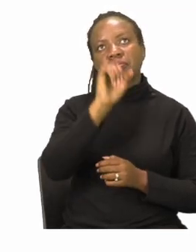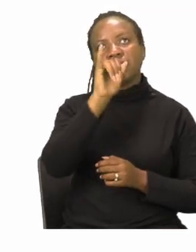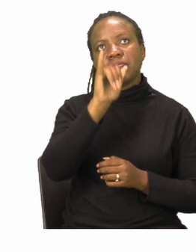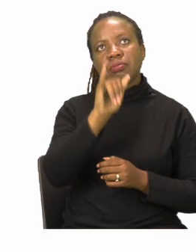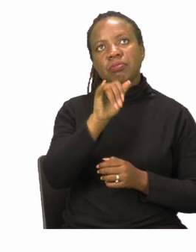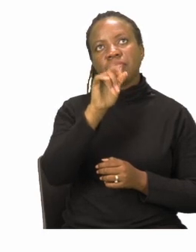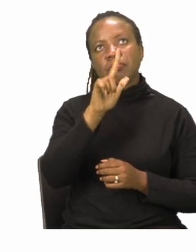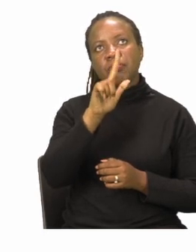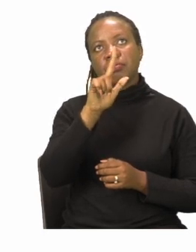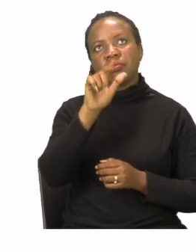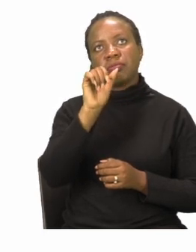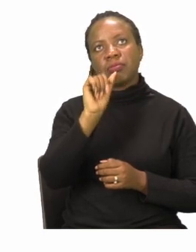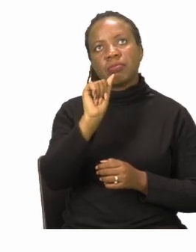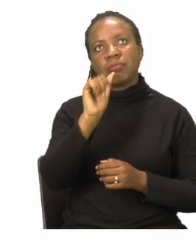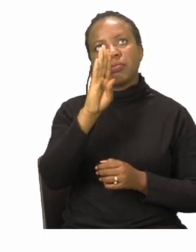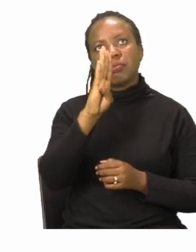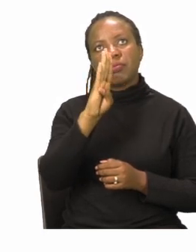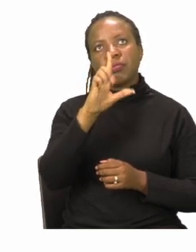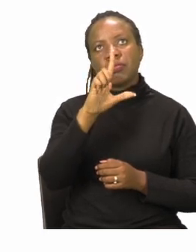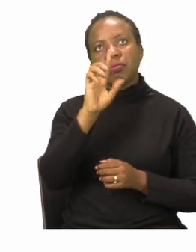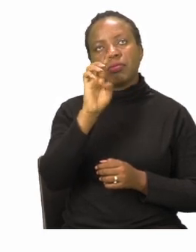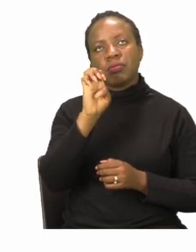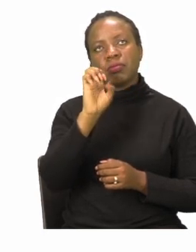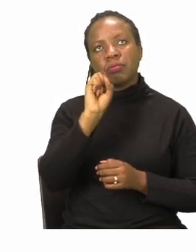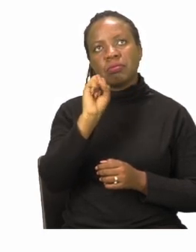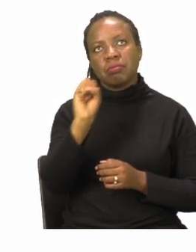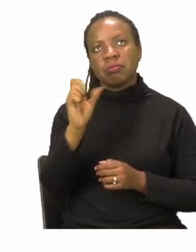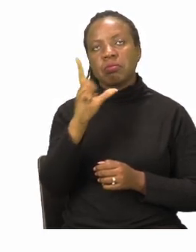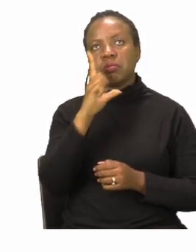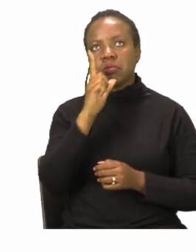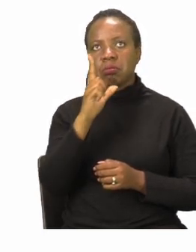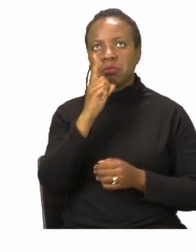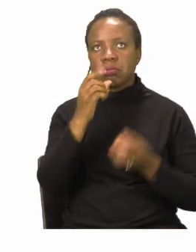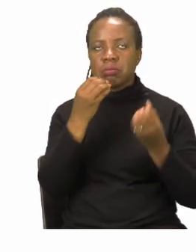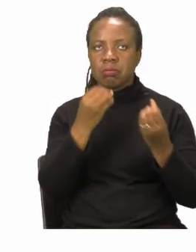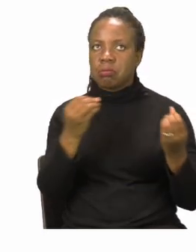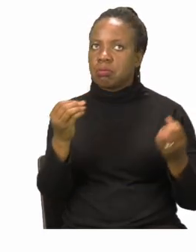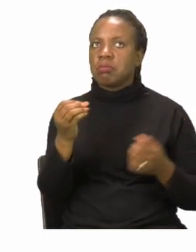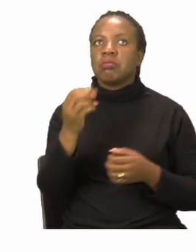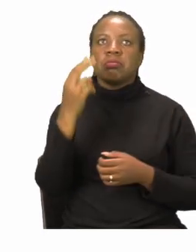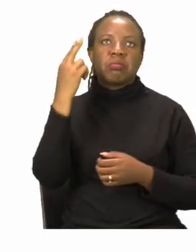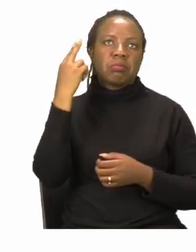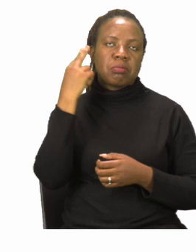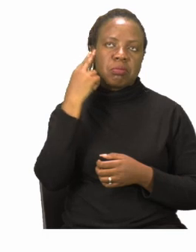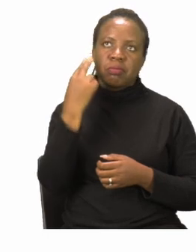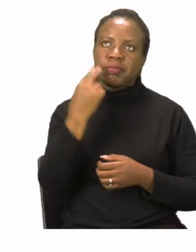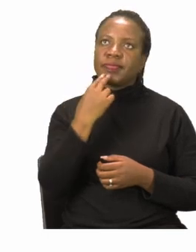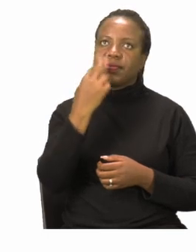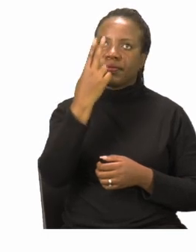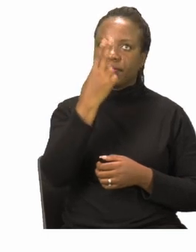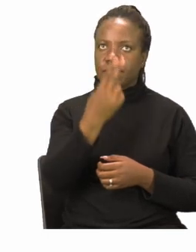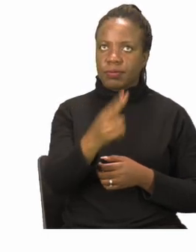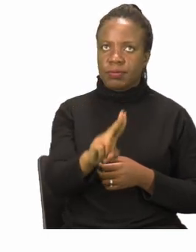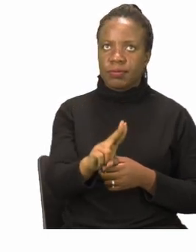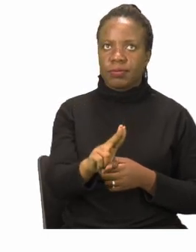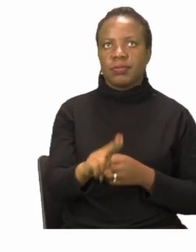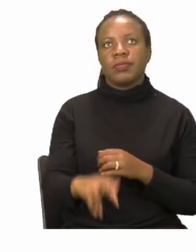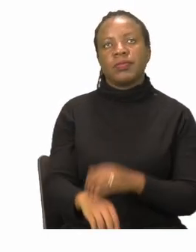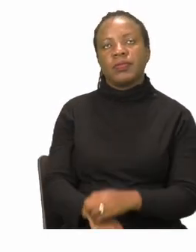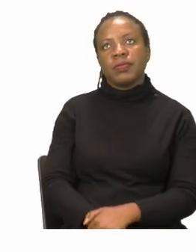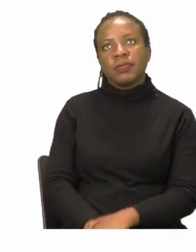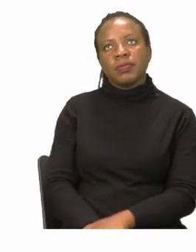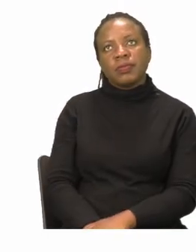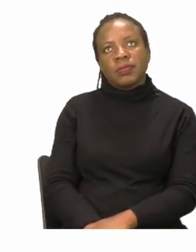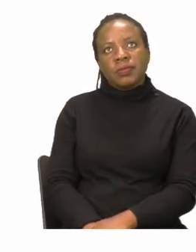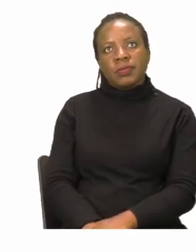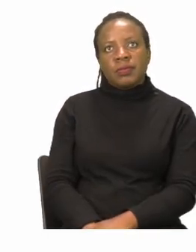it says at number 1, read, clap and write. How many